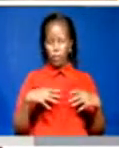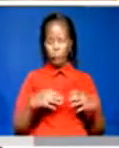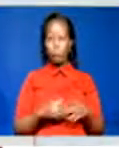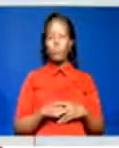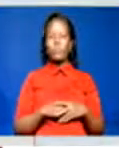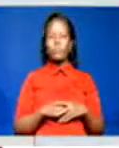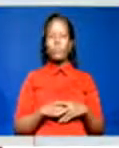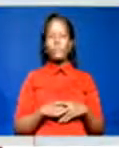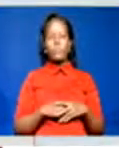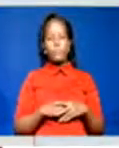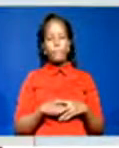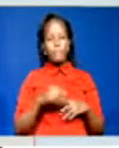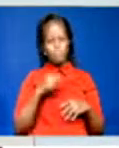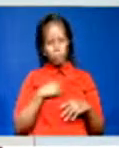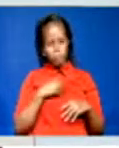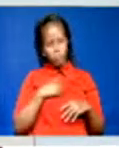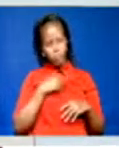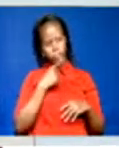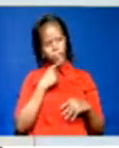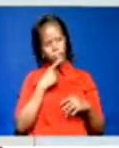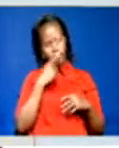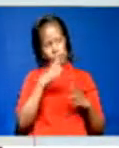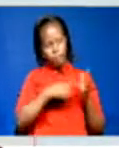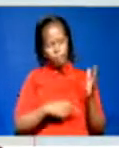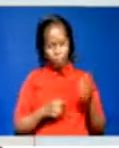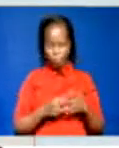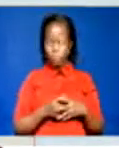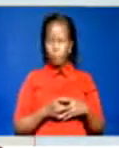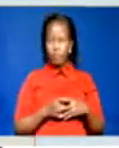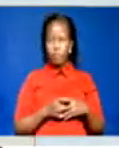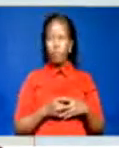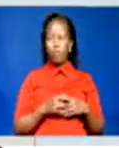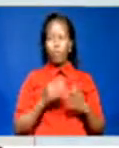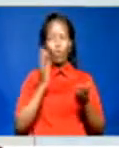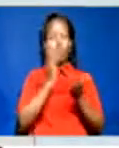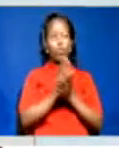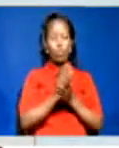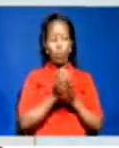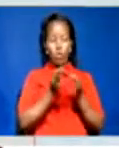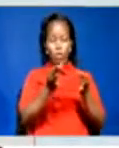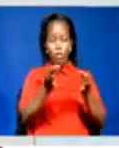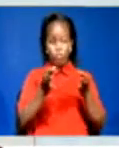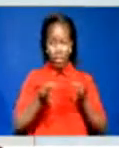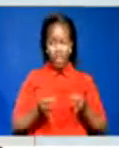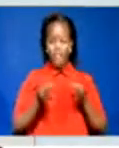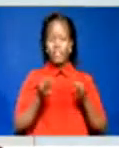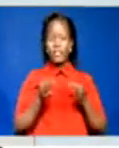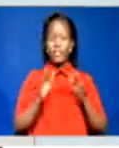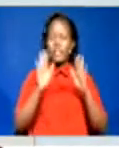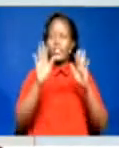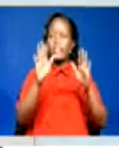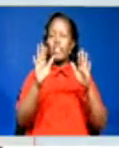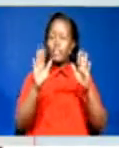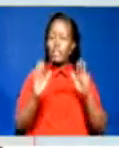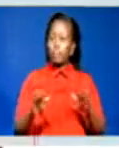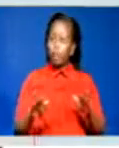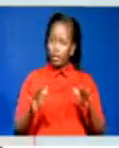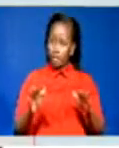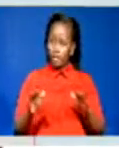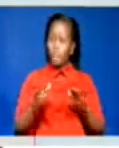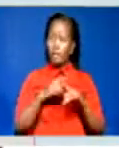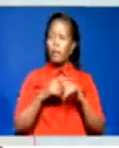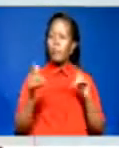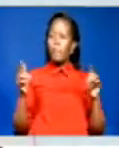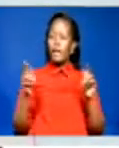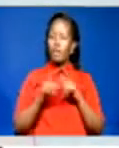I would like to say, because I have 30 seconds, I know financing is very important, but allow me also to say, to touch about